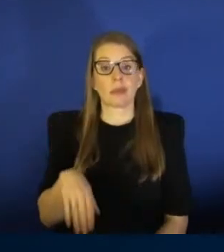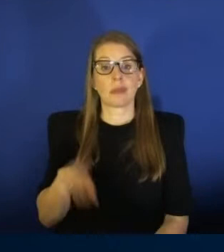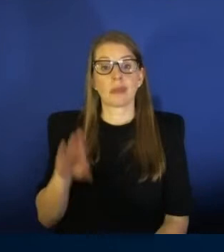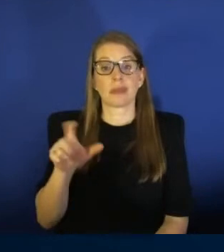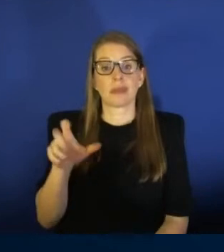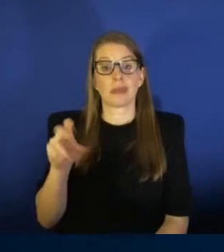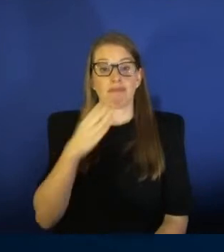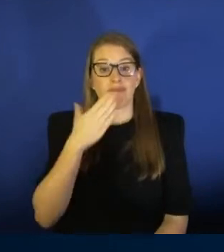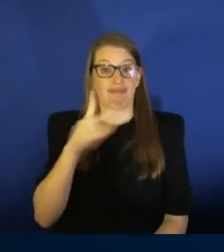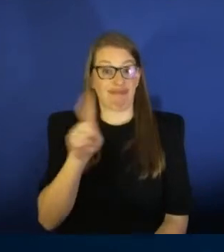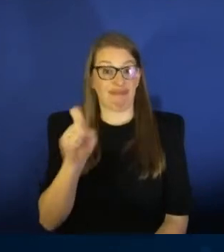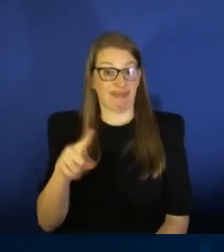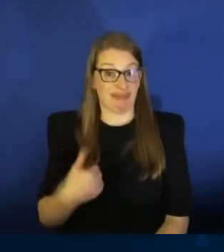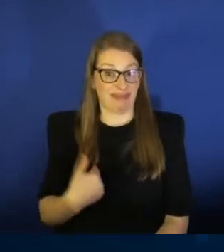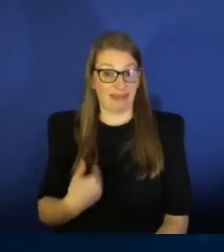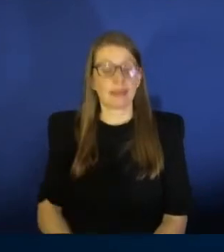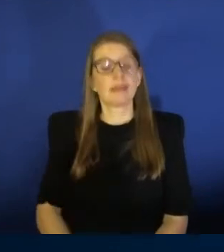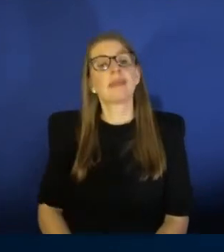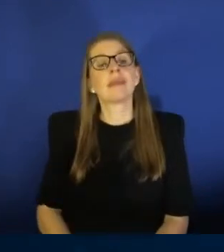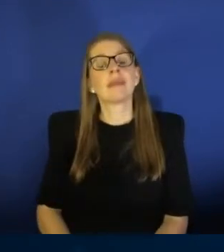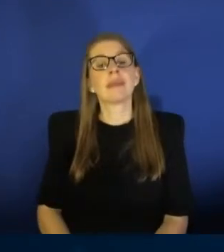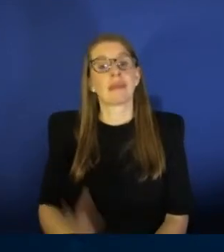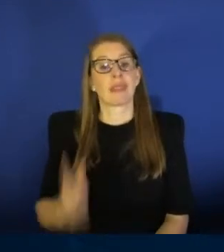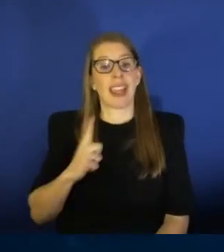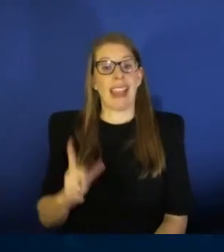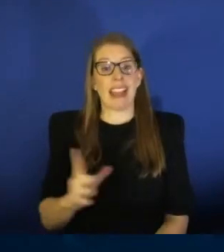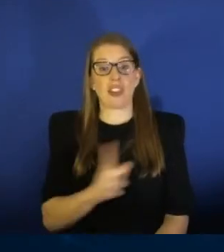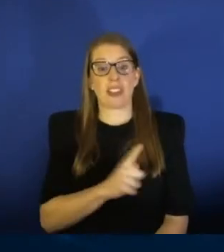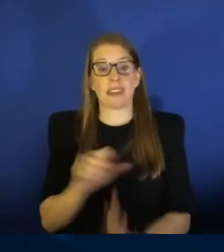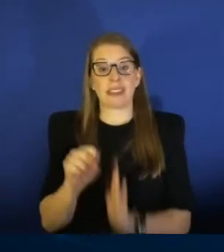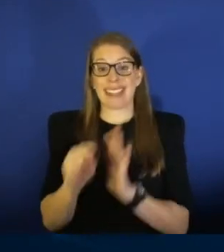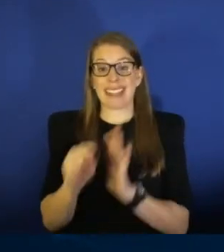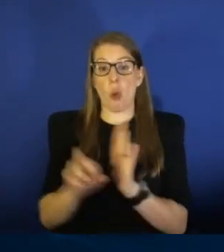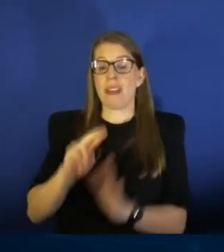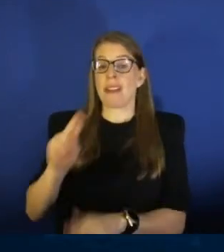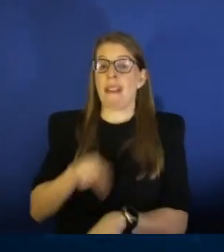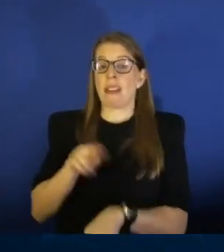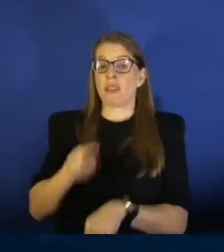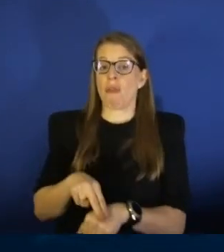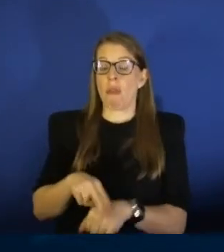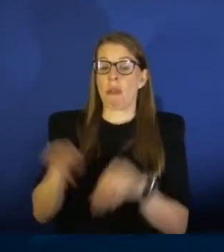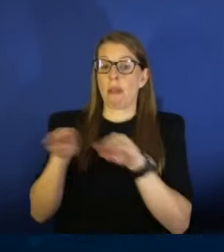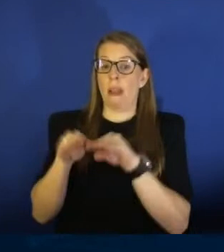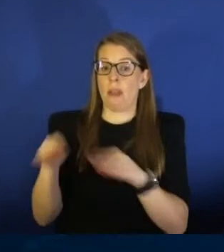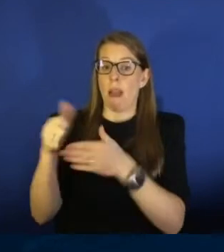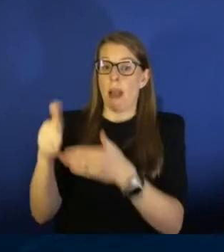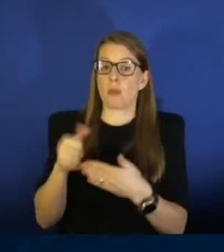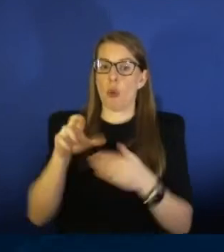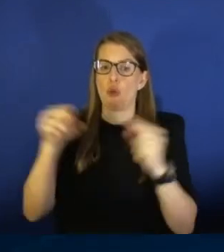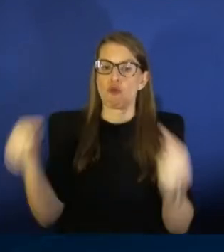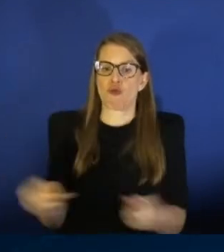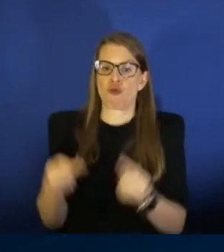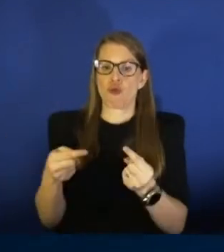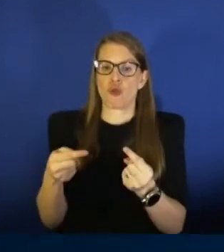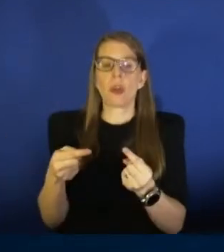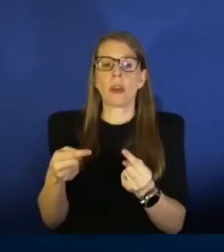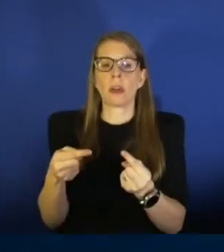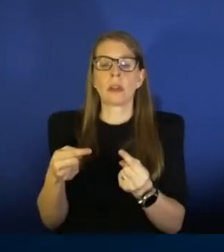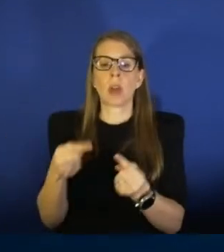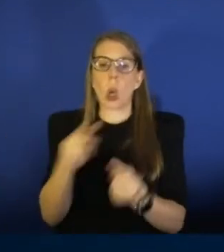How has legislation at the state or national level, has it helped or hurt rural health care?